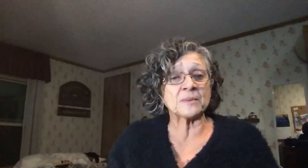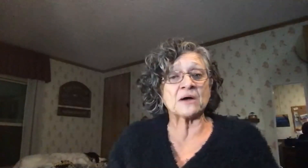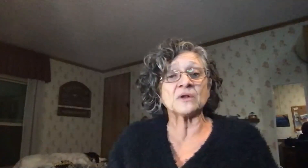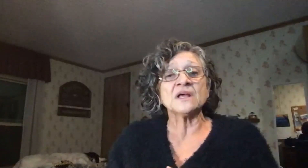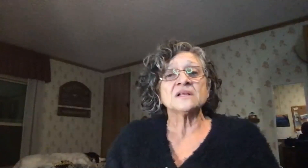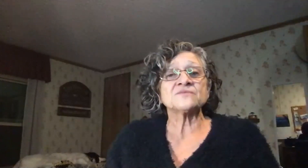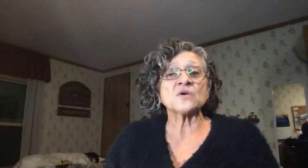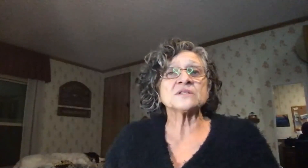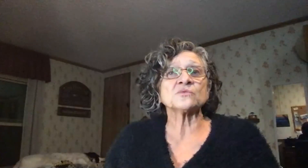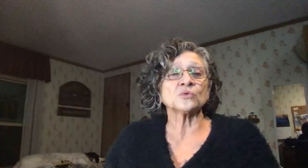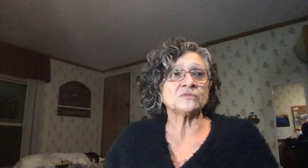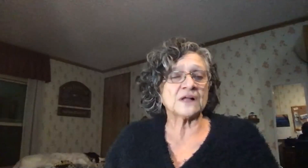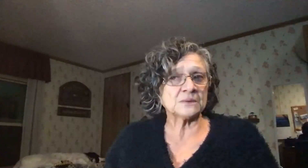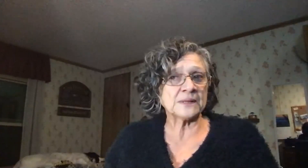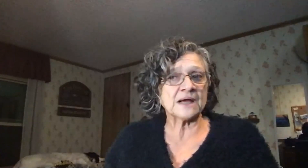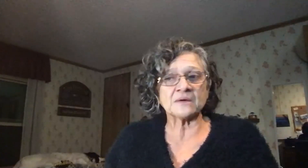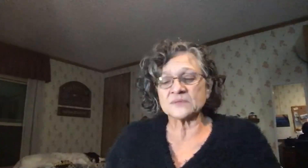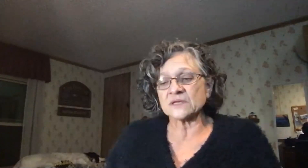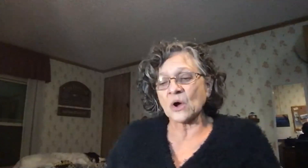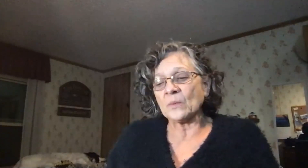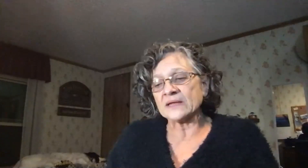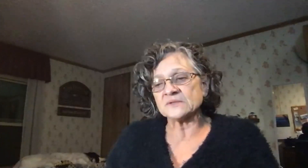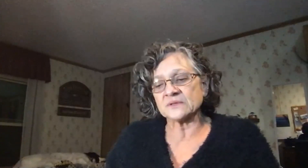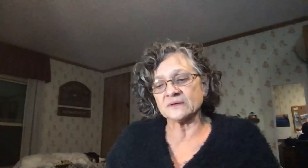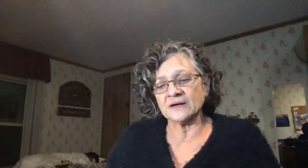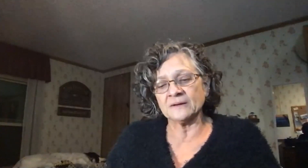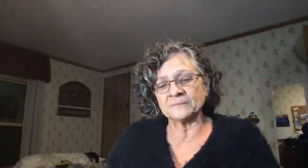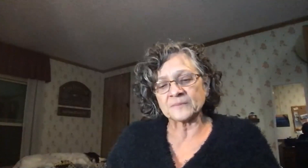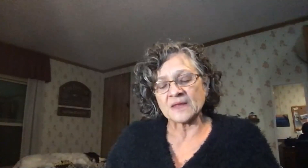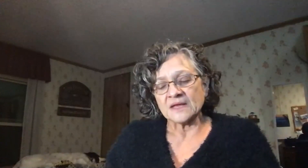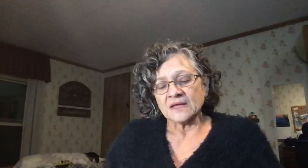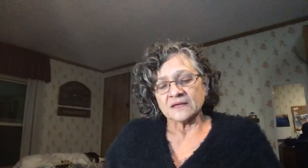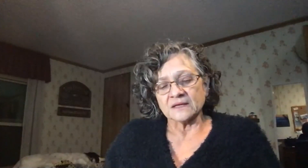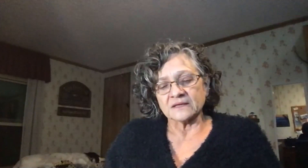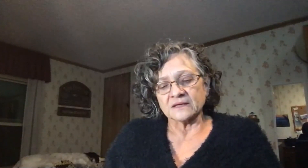fearful about. As far as the rule following, I was always